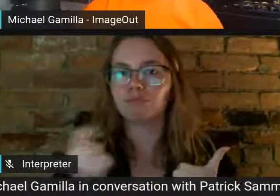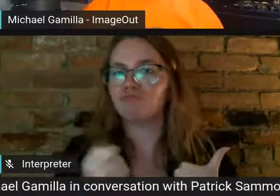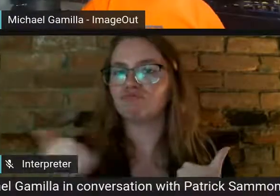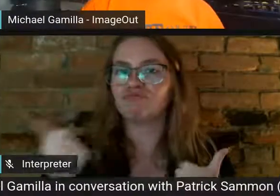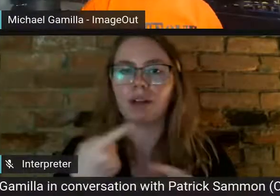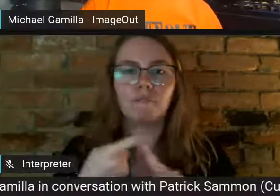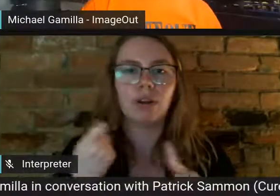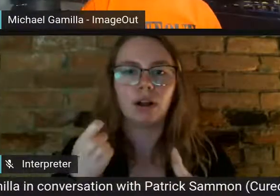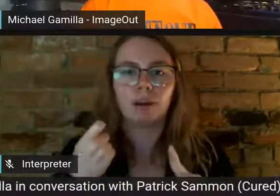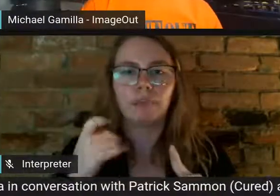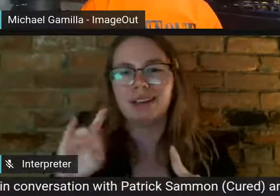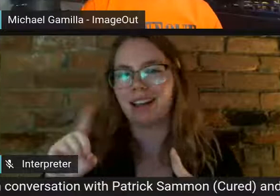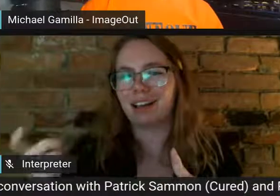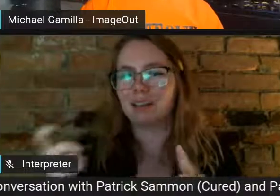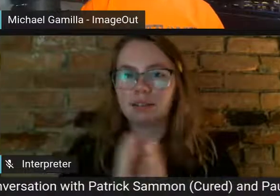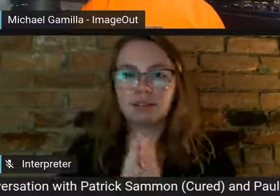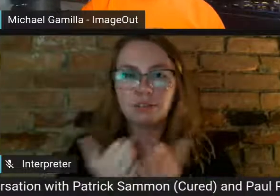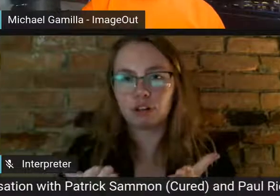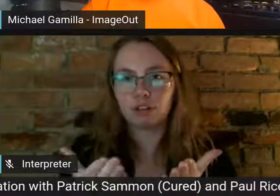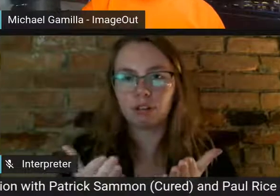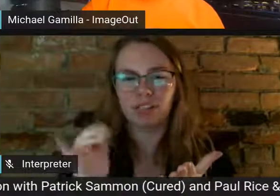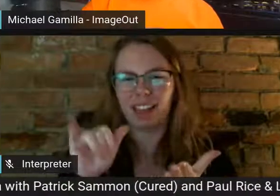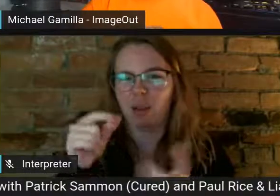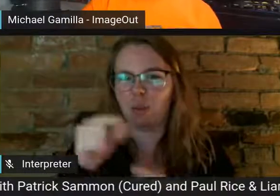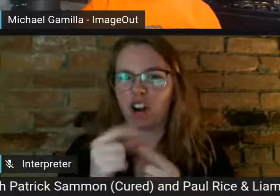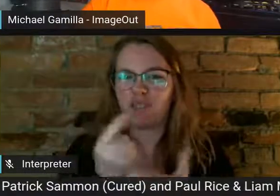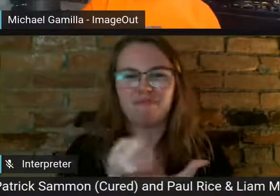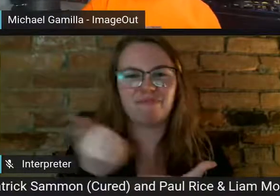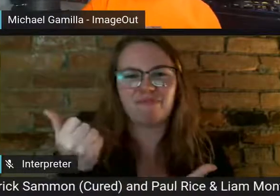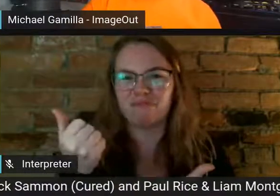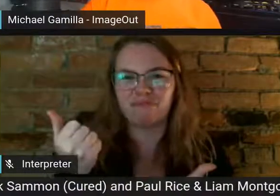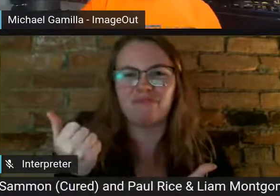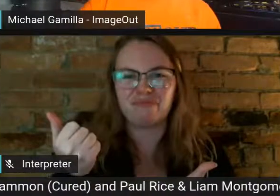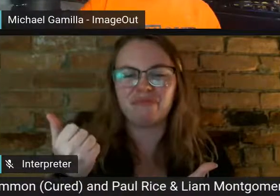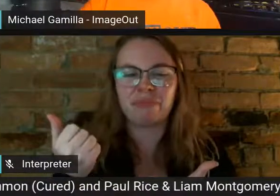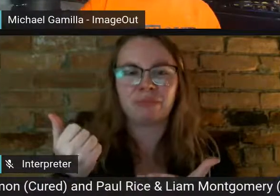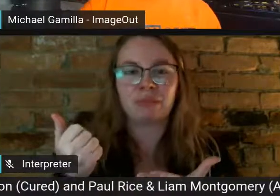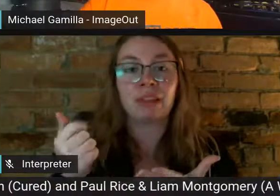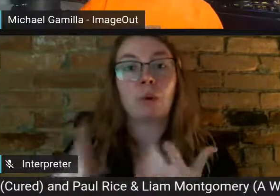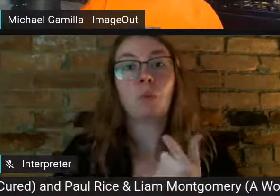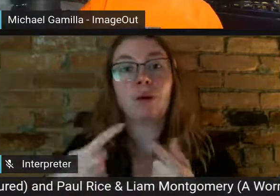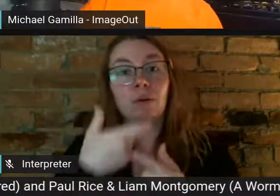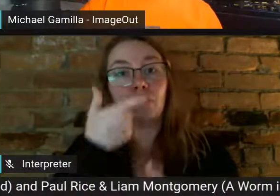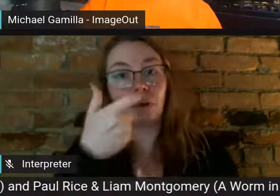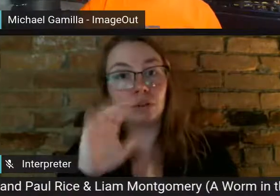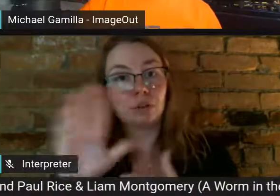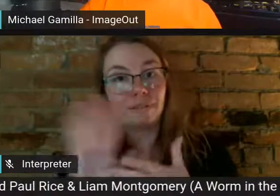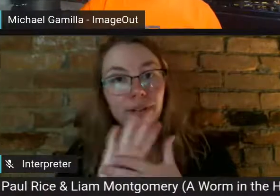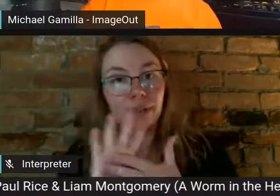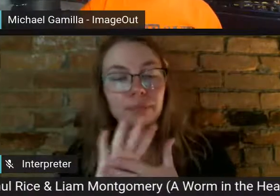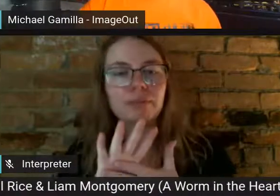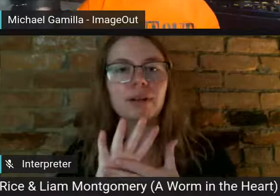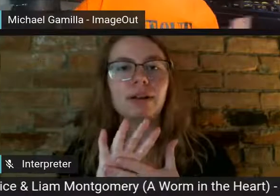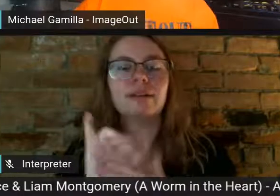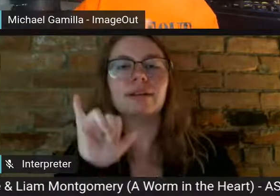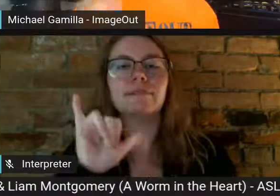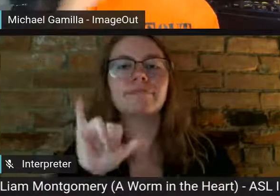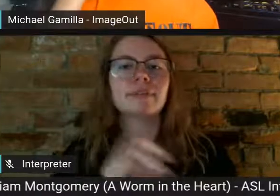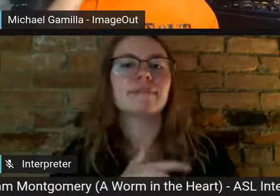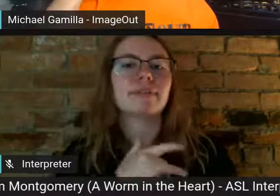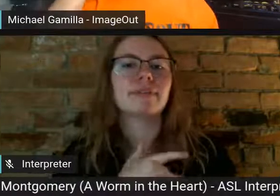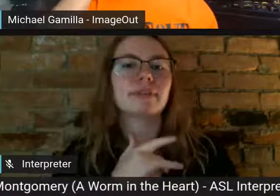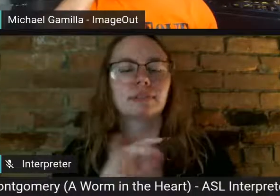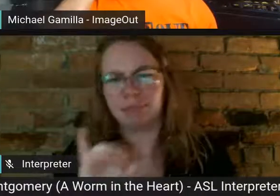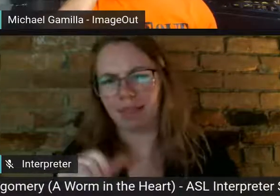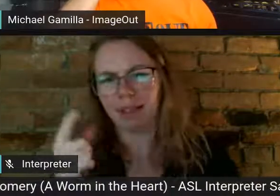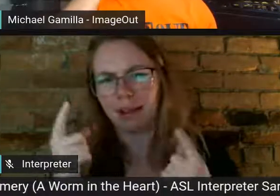diagnostics book. When I started watching your film, I felt like this was